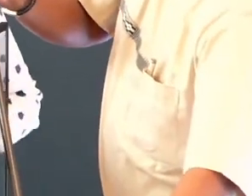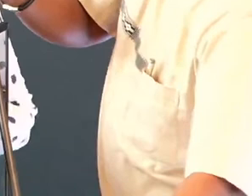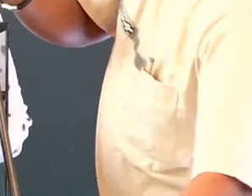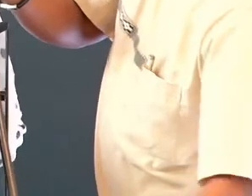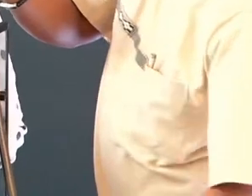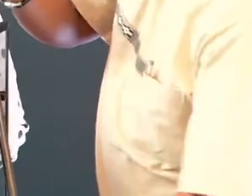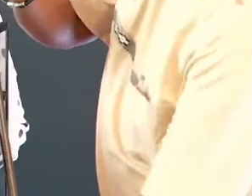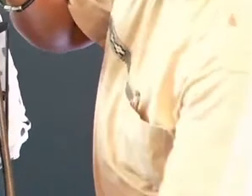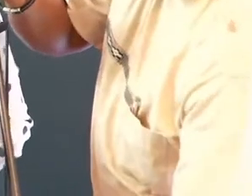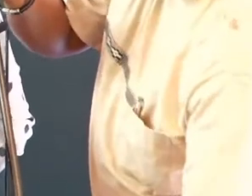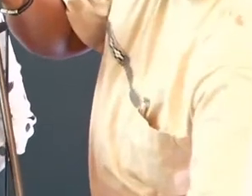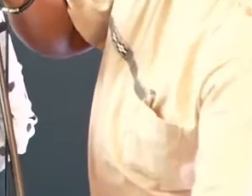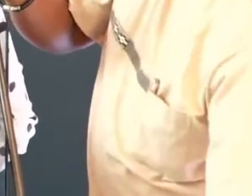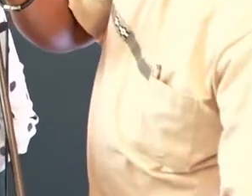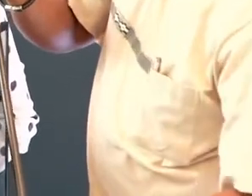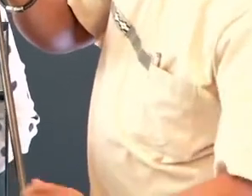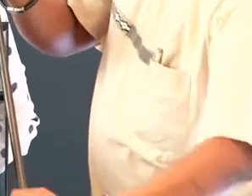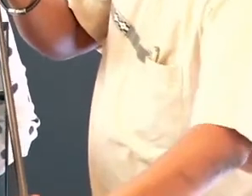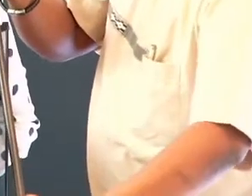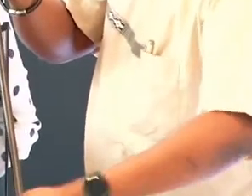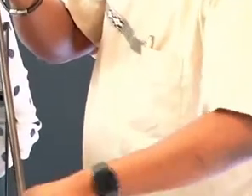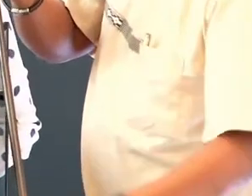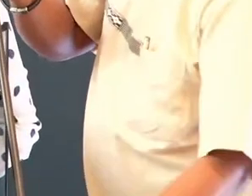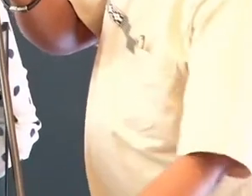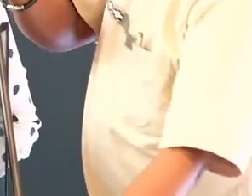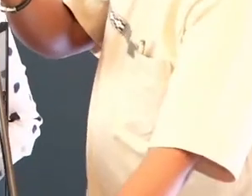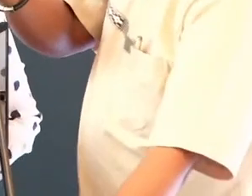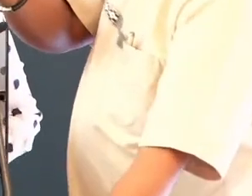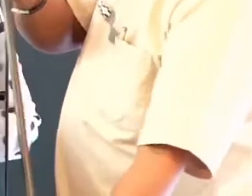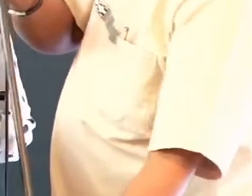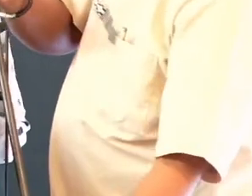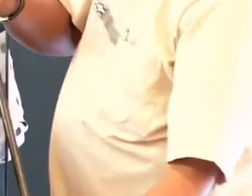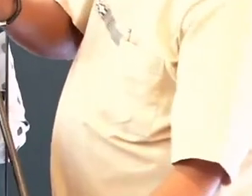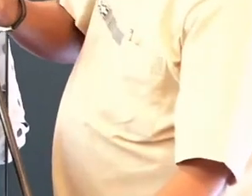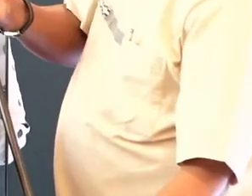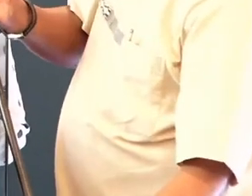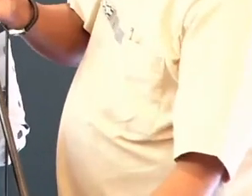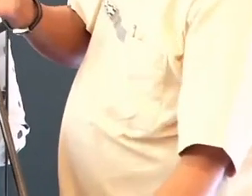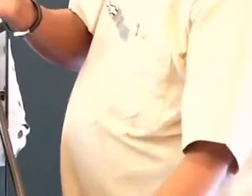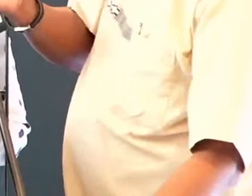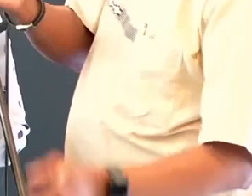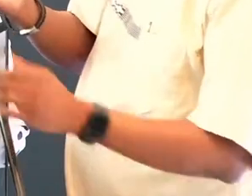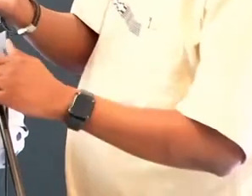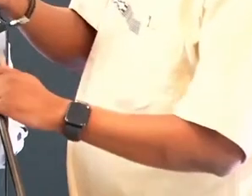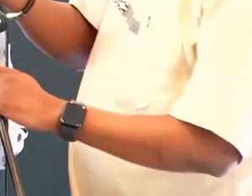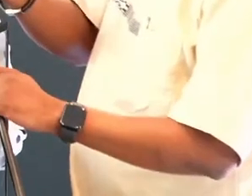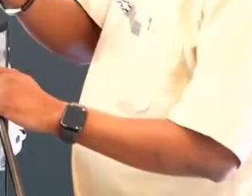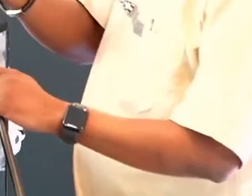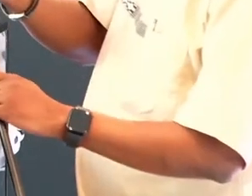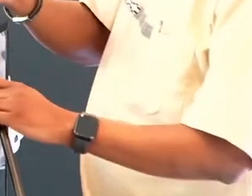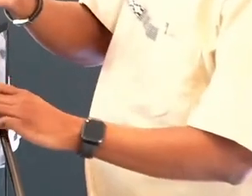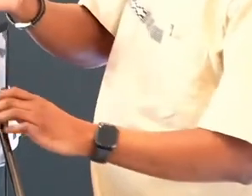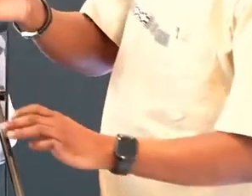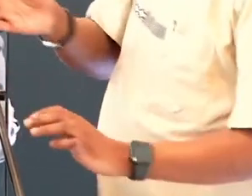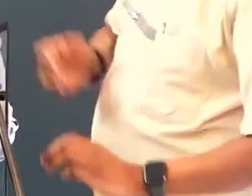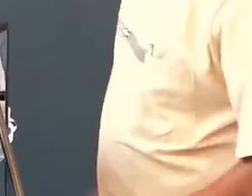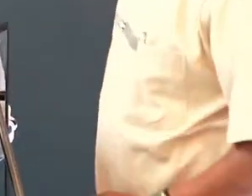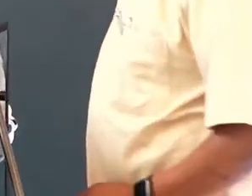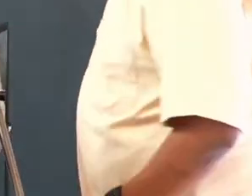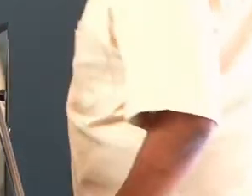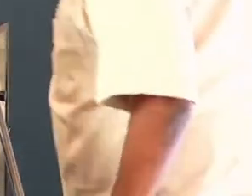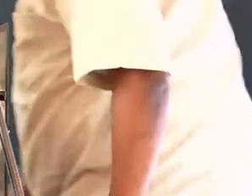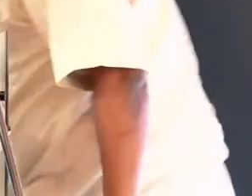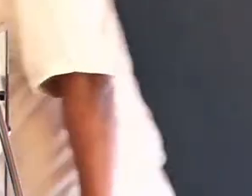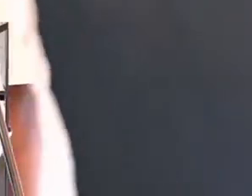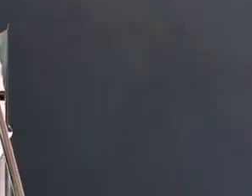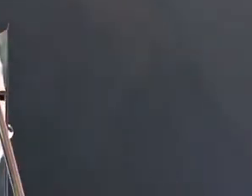I thought in order to save time and not to freestyle, because then I'll go on for quite long, primarily because of